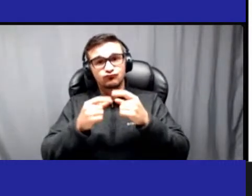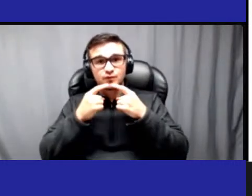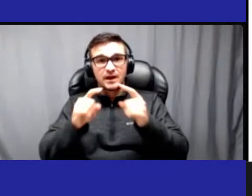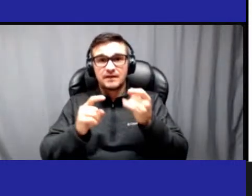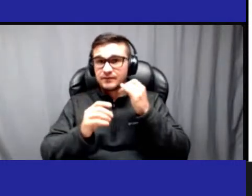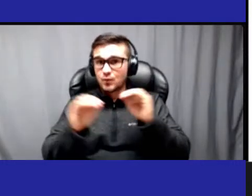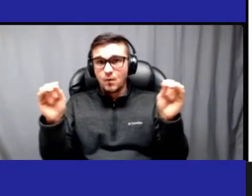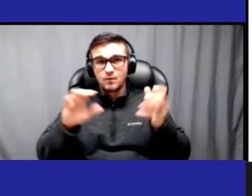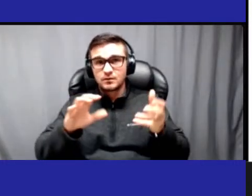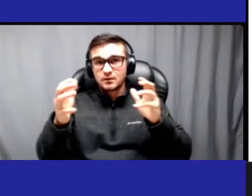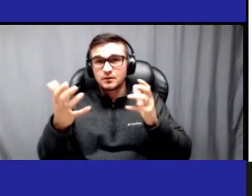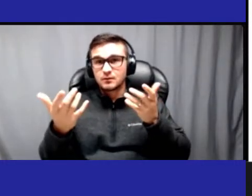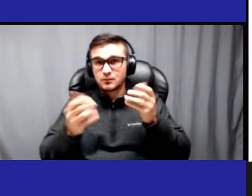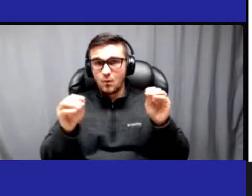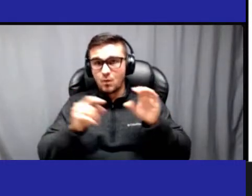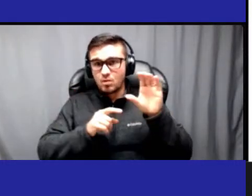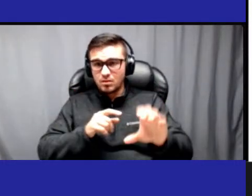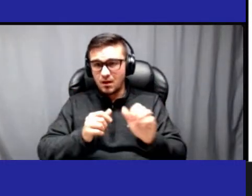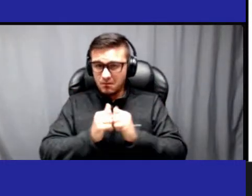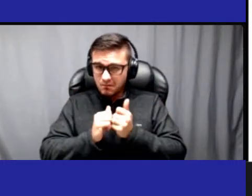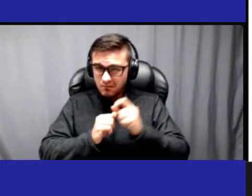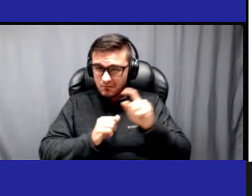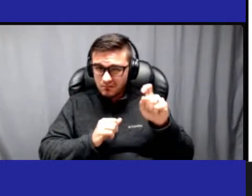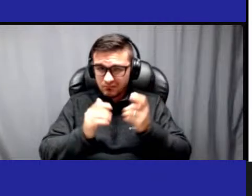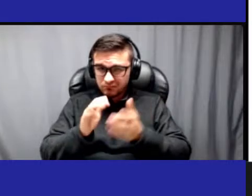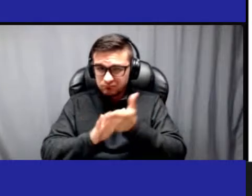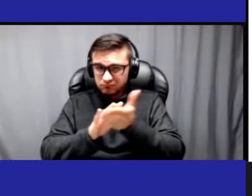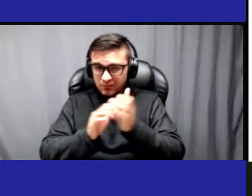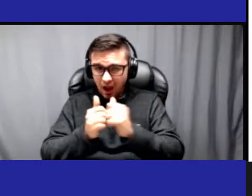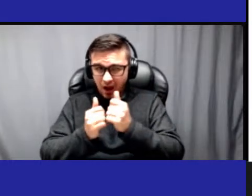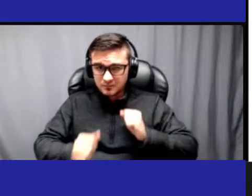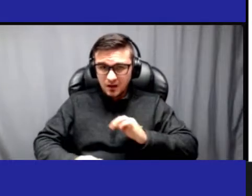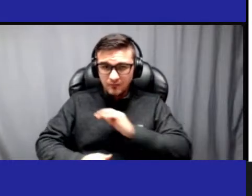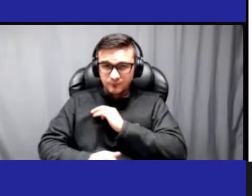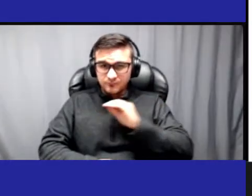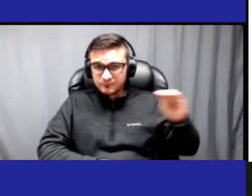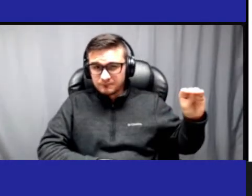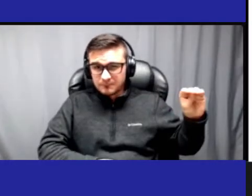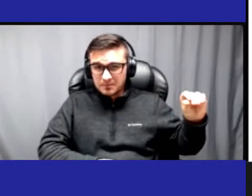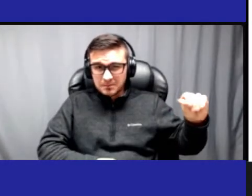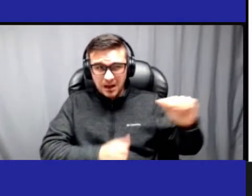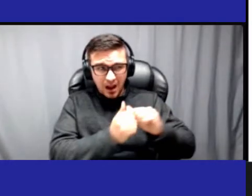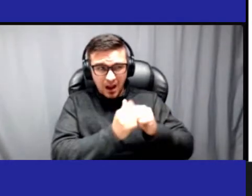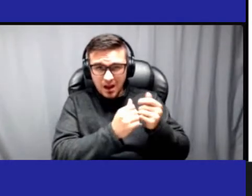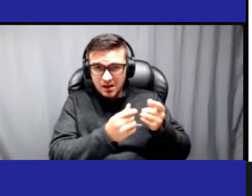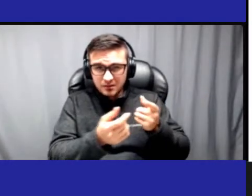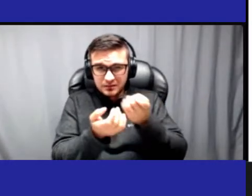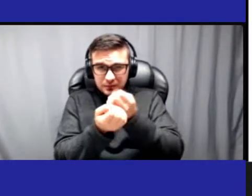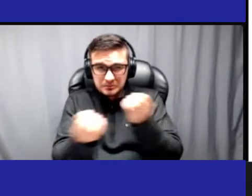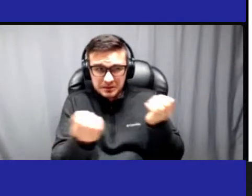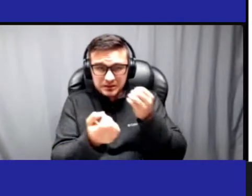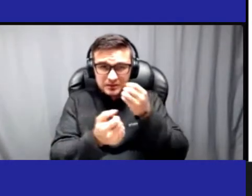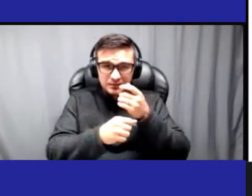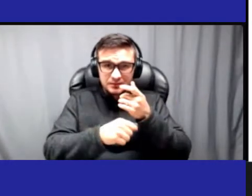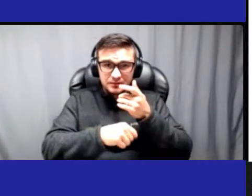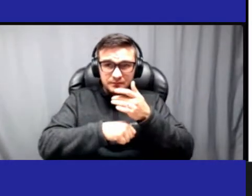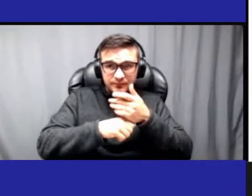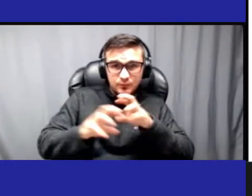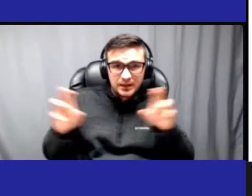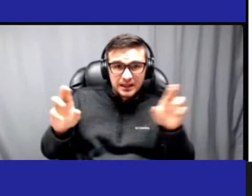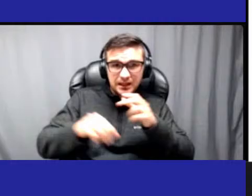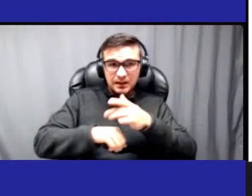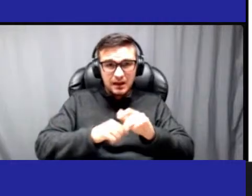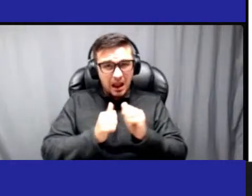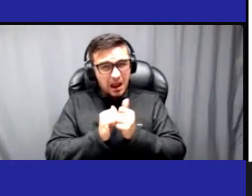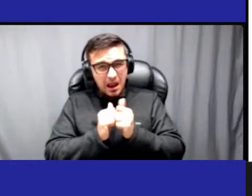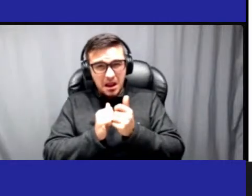right. So, like, how do they staff or have the equipment, ready? Are they able to respond right away? I was trying to understand